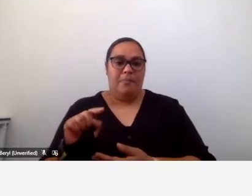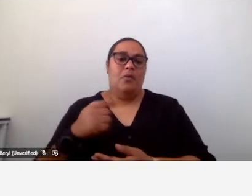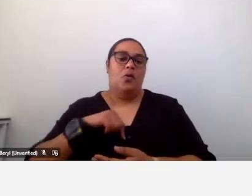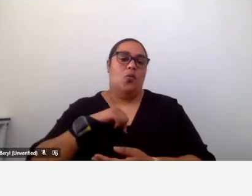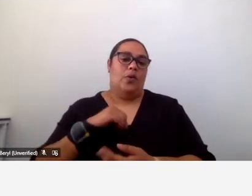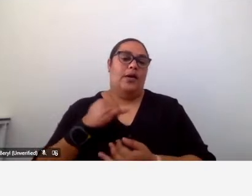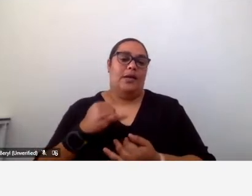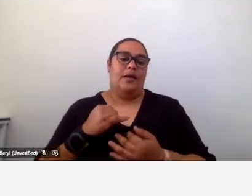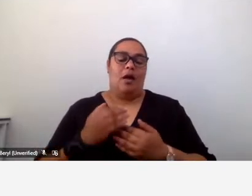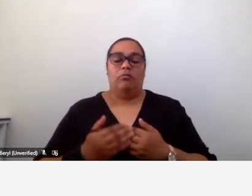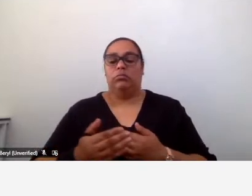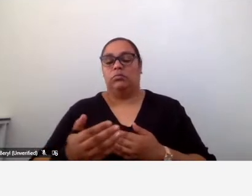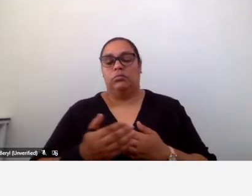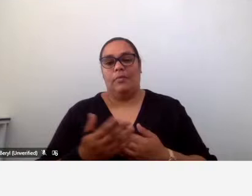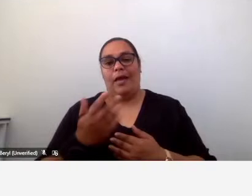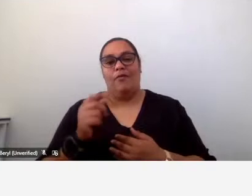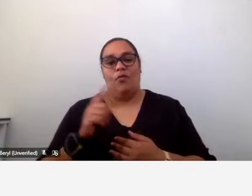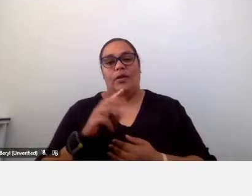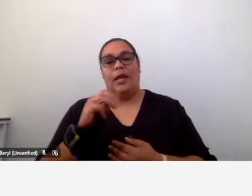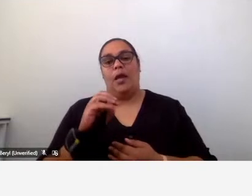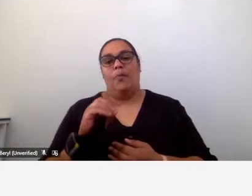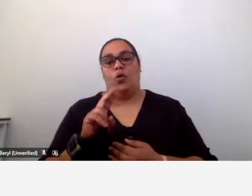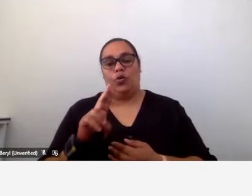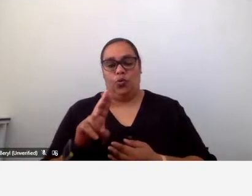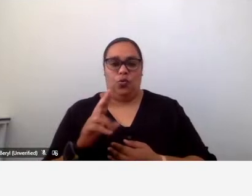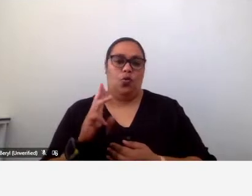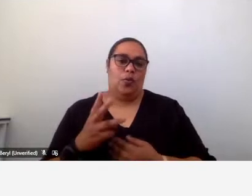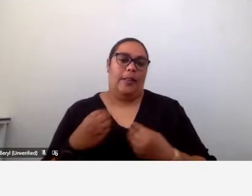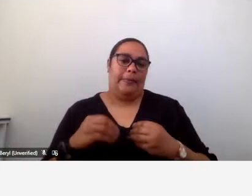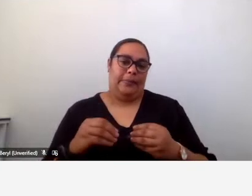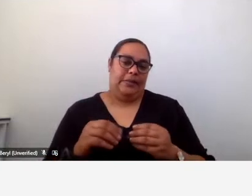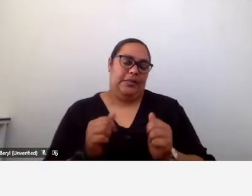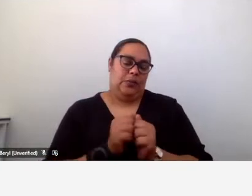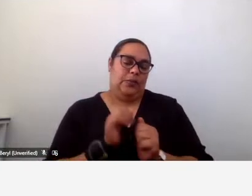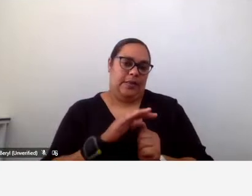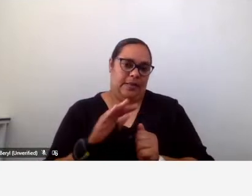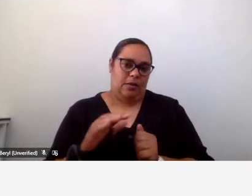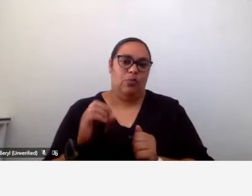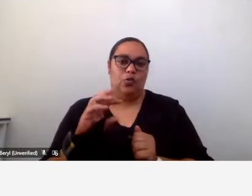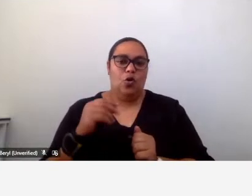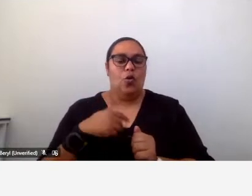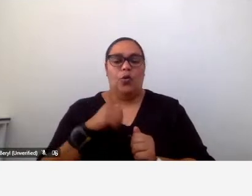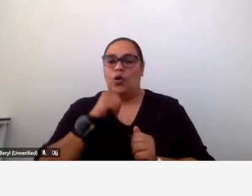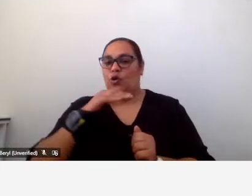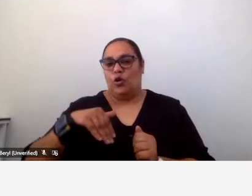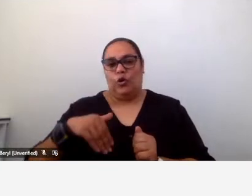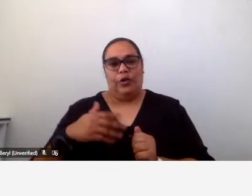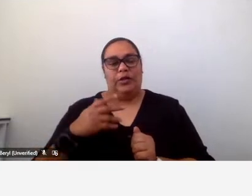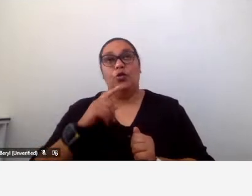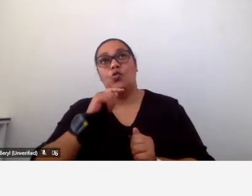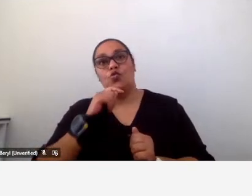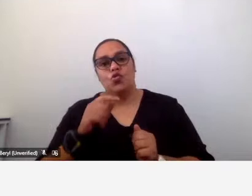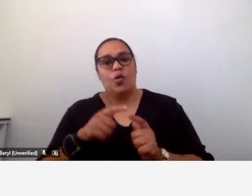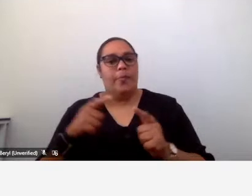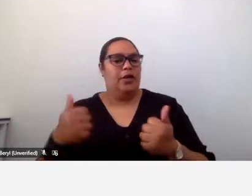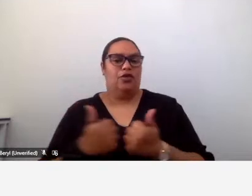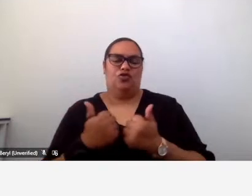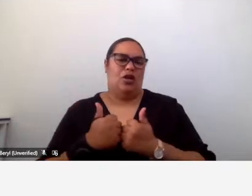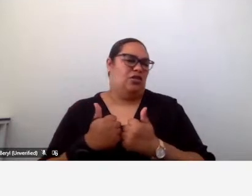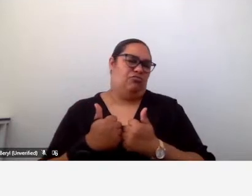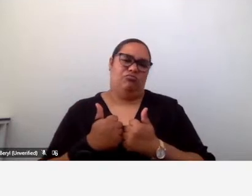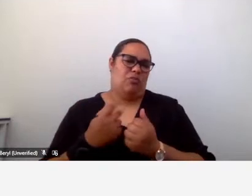are moving towards having memorandum of agreements with them. So we have not had really major challenges on